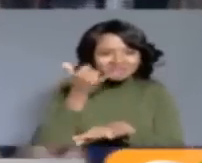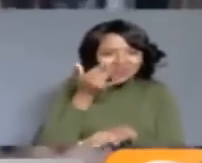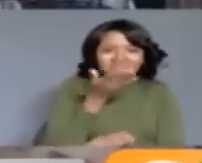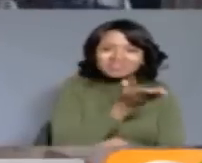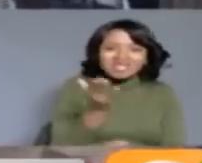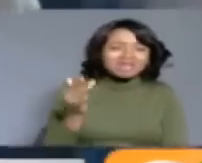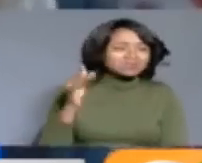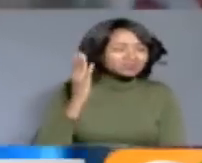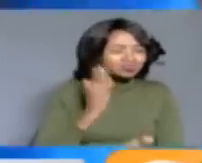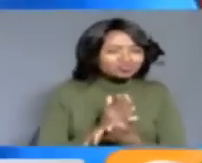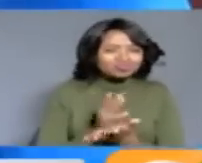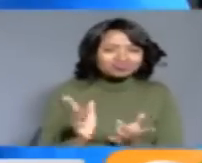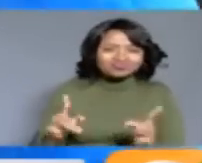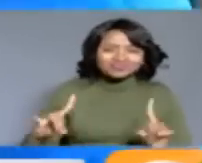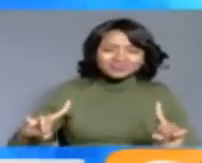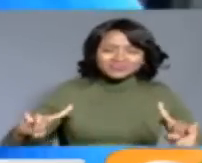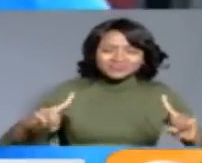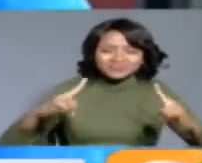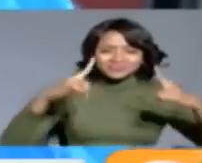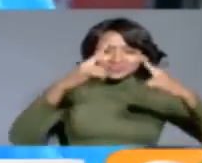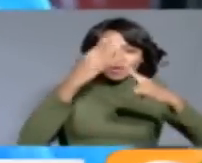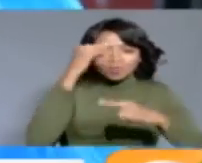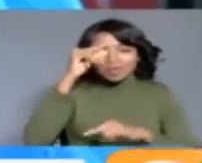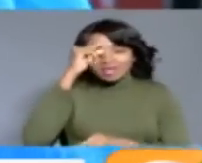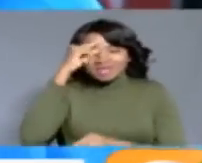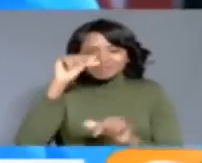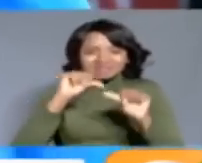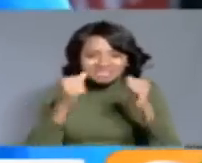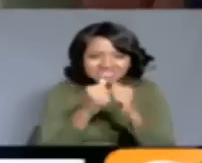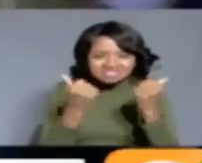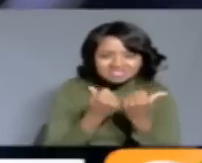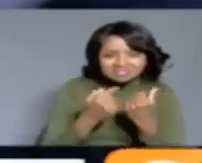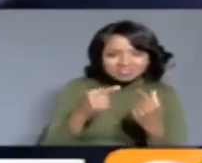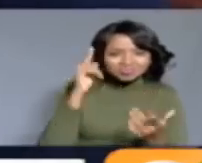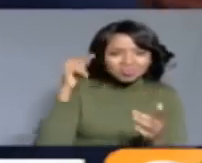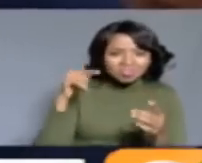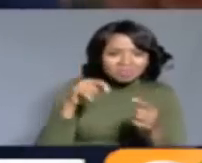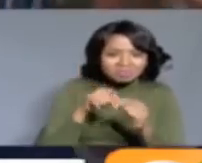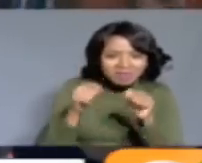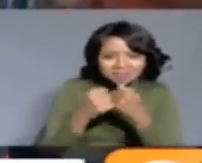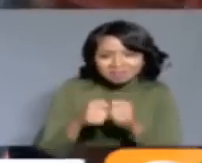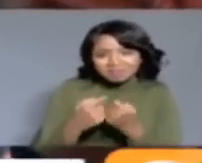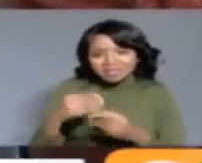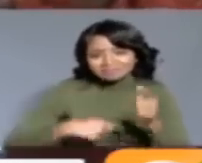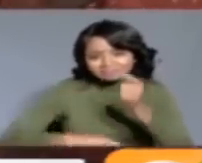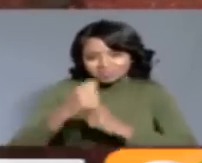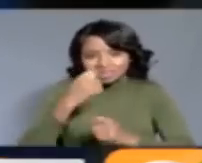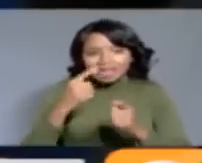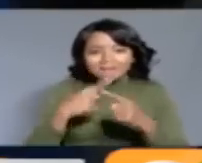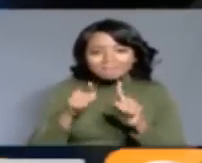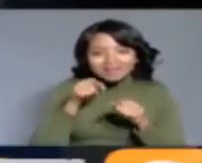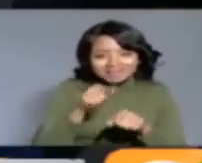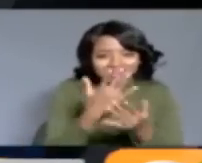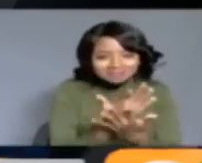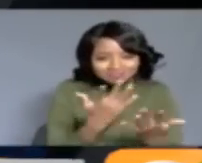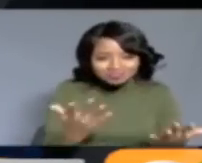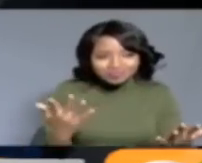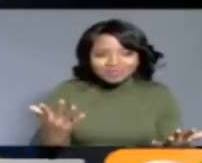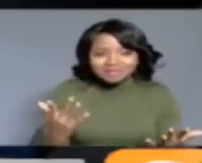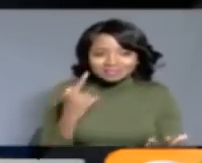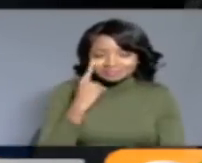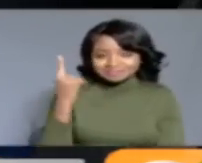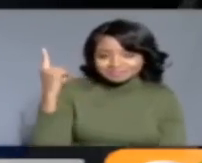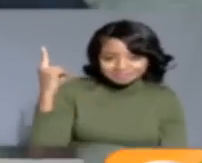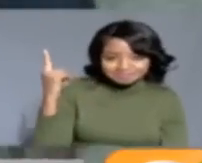has recently evolved following the government's multi-agency approach to illicit trade. The web, it added, ensures products bear a consistent brand